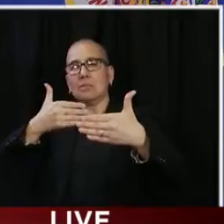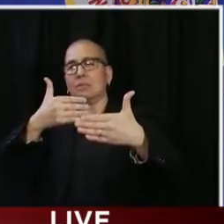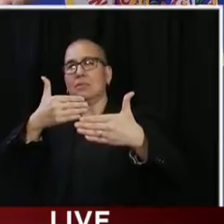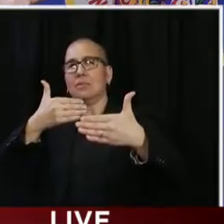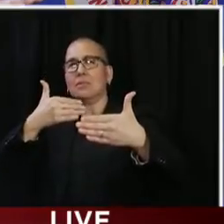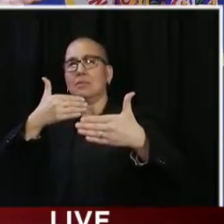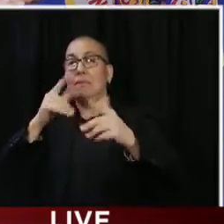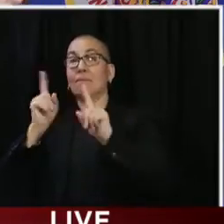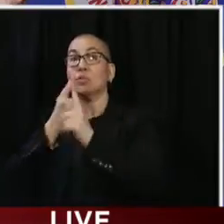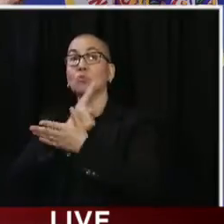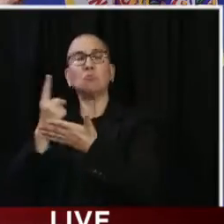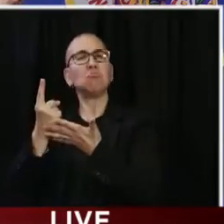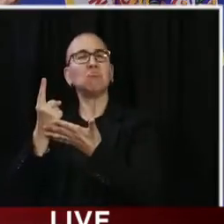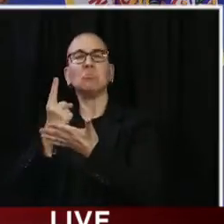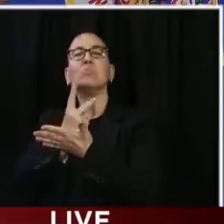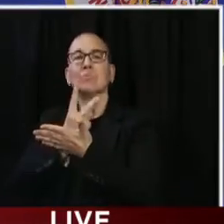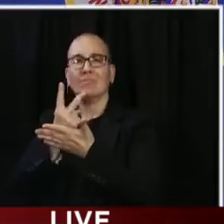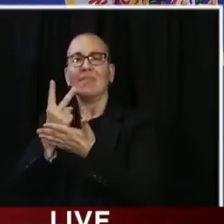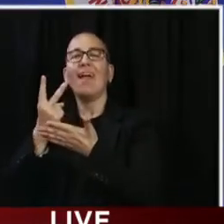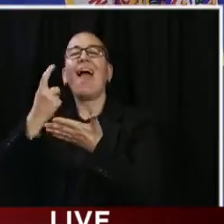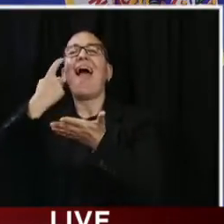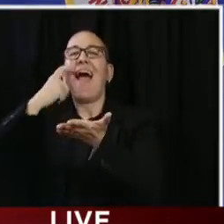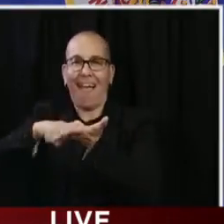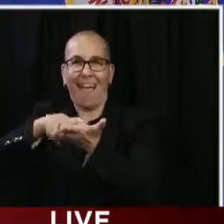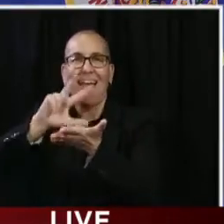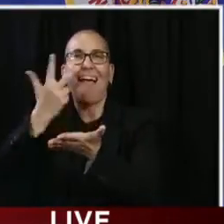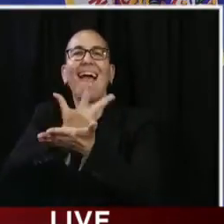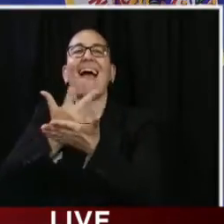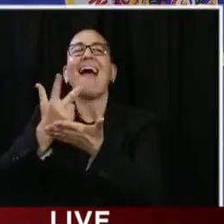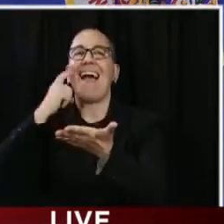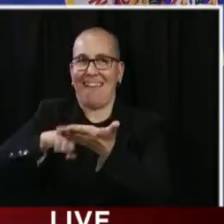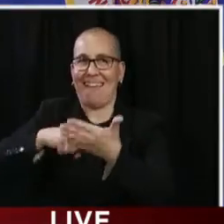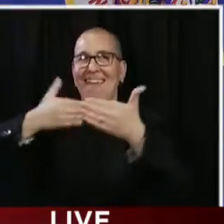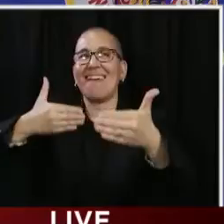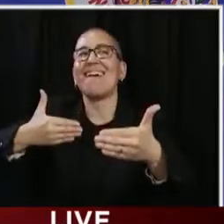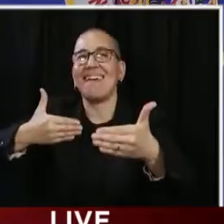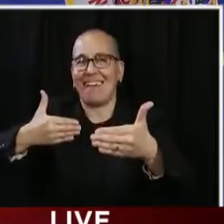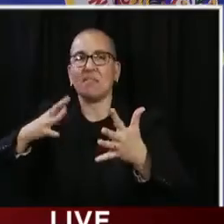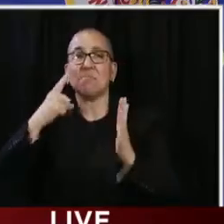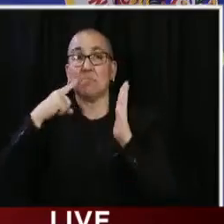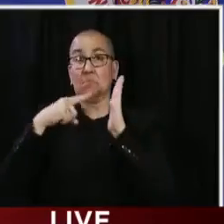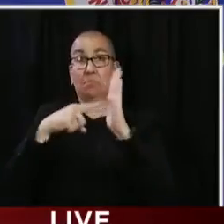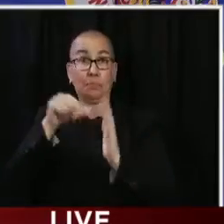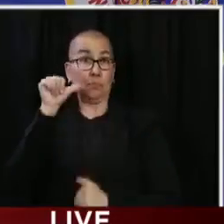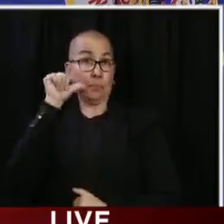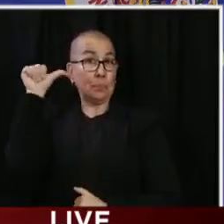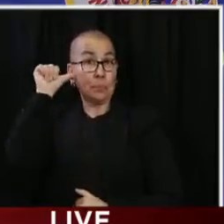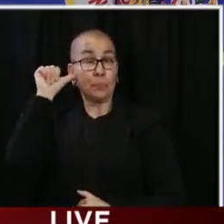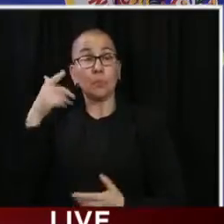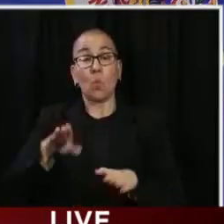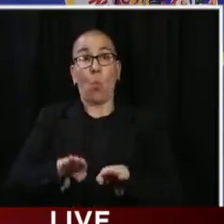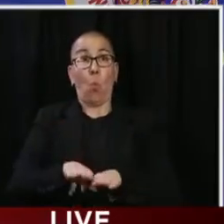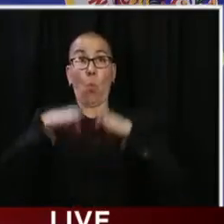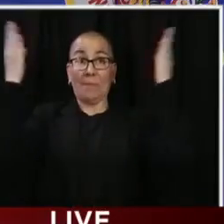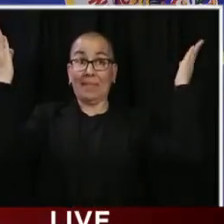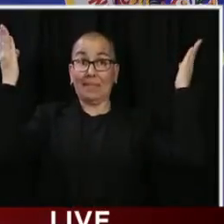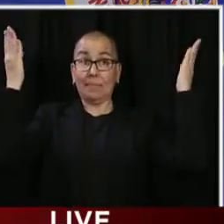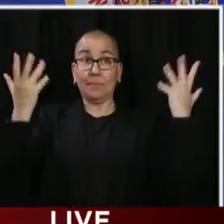yesterday because we opened on Monday, that's not true. If we see 2 weeks down the road that things have changed dramatically, we might be able to